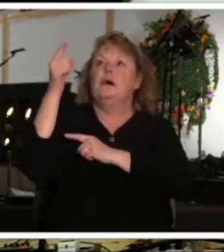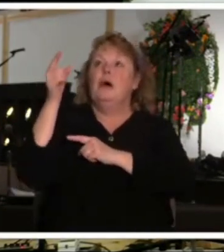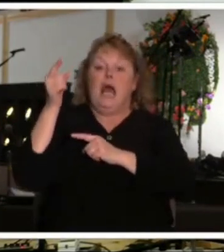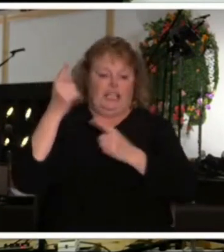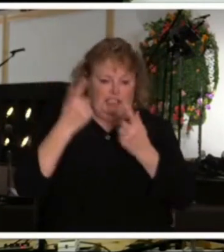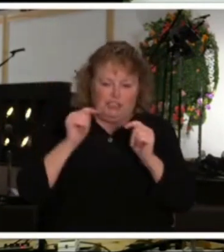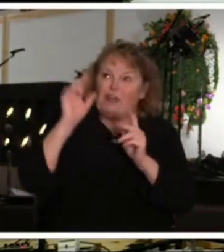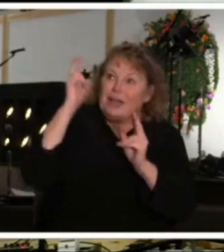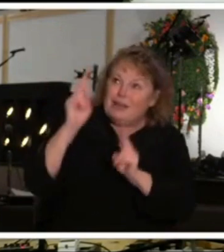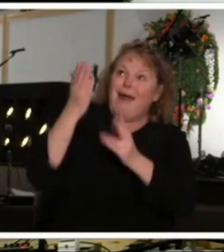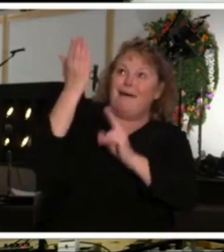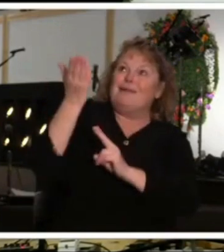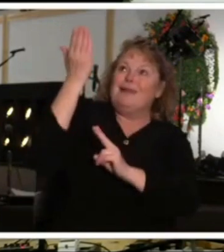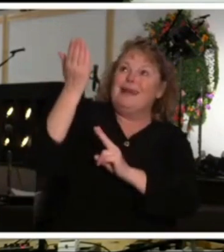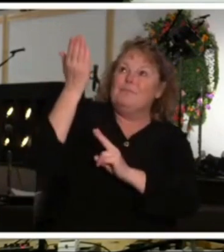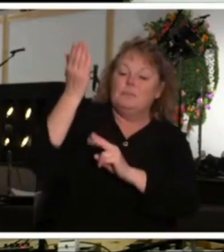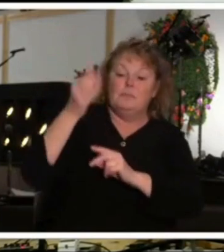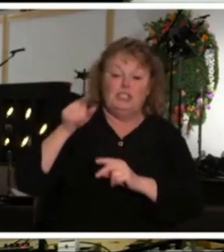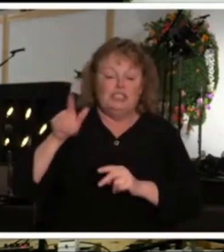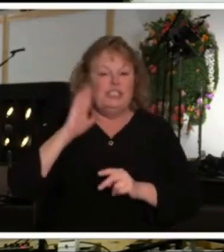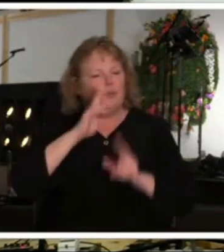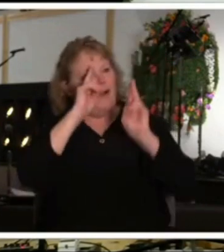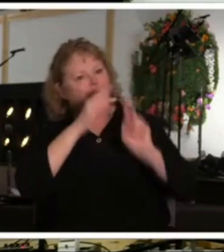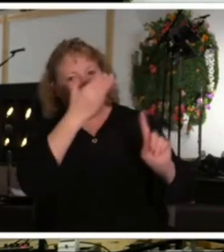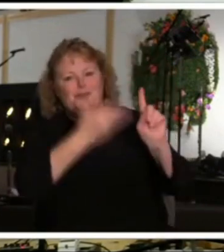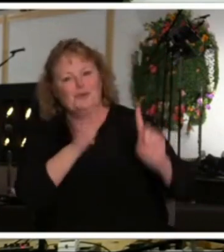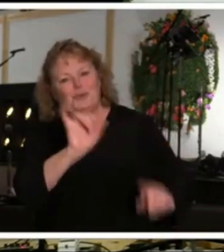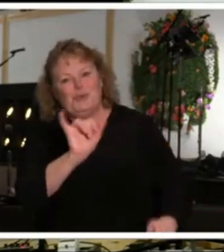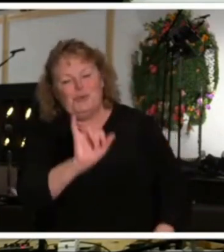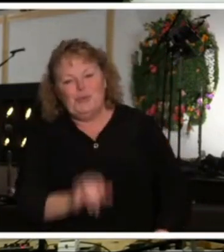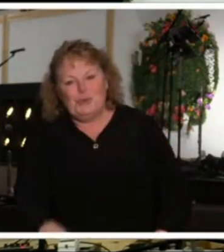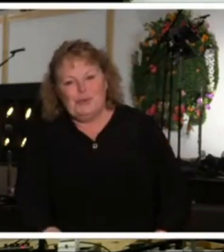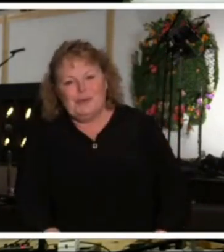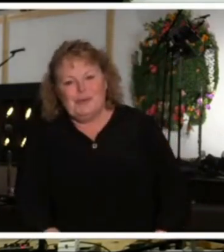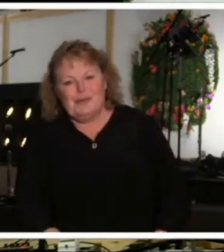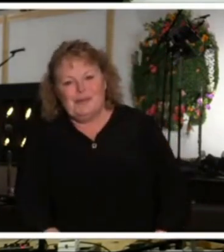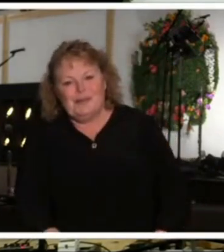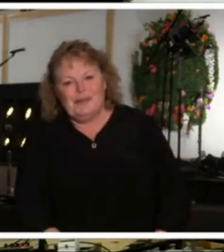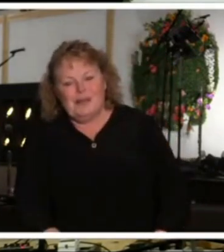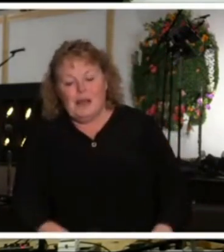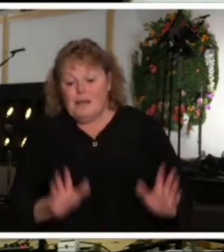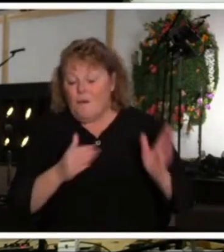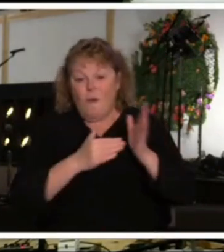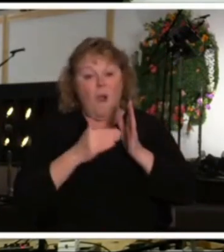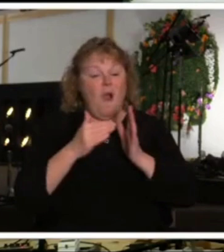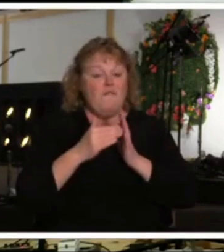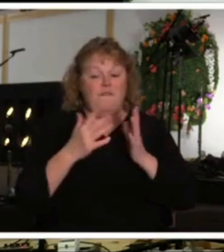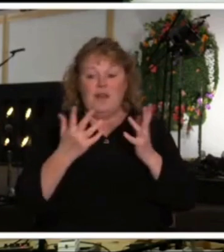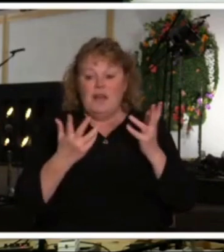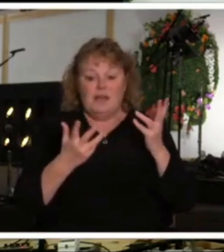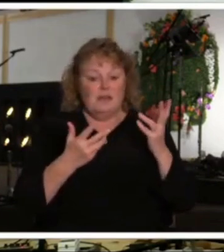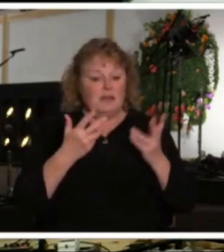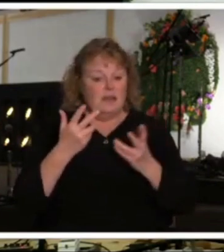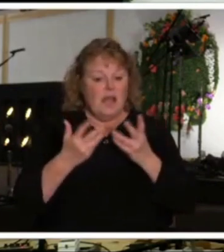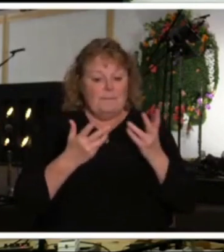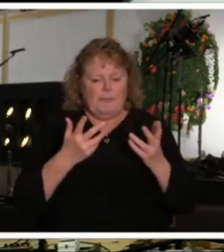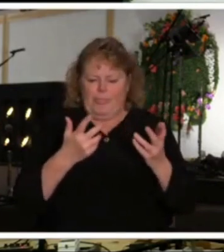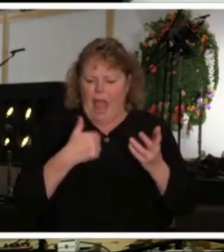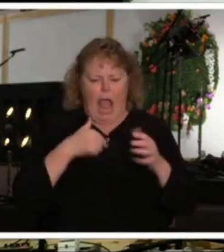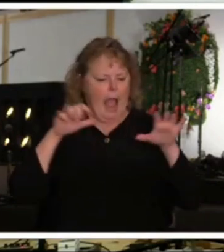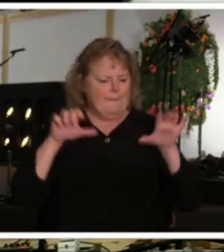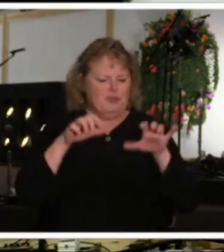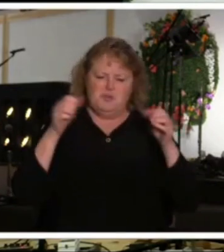him. Guess what? She will honor you. So many times we get caught up and think, I'm doing